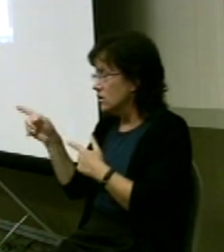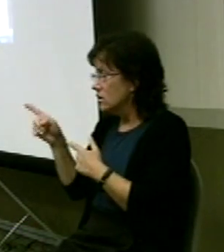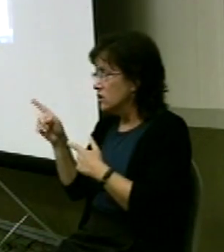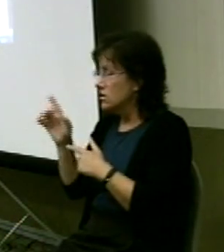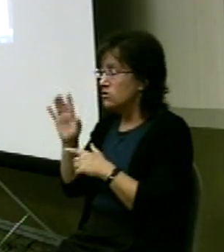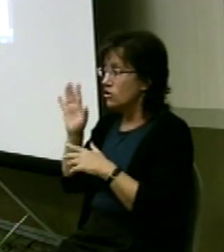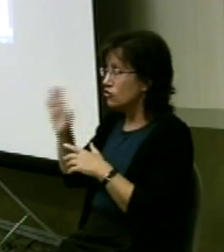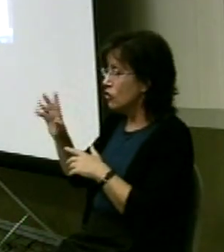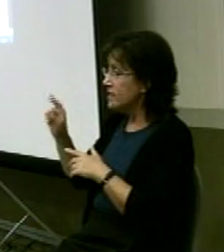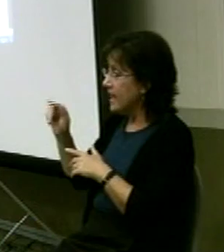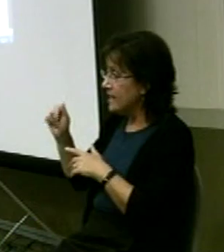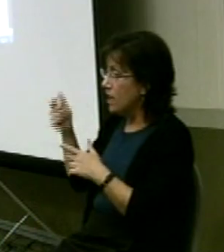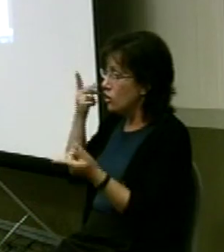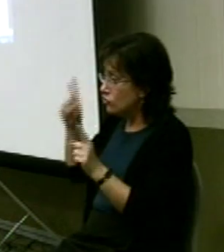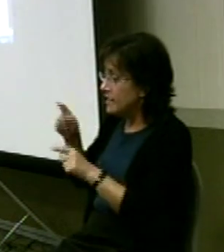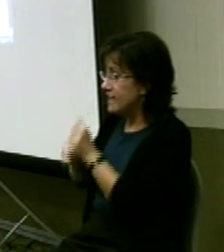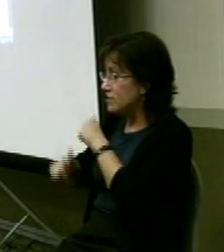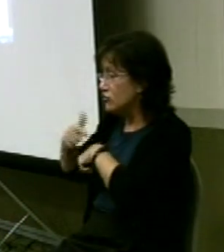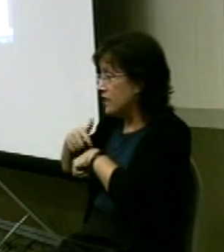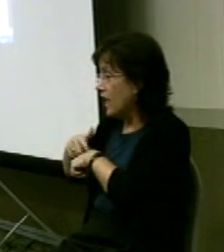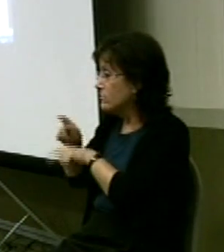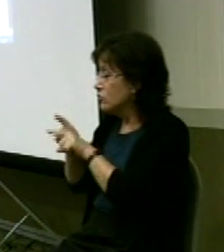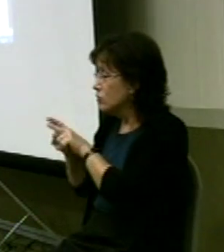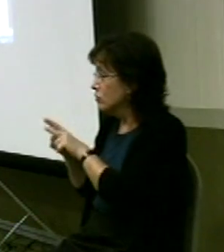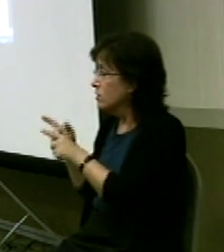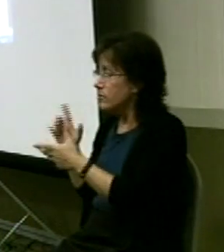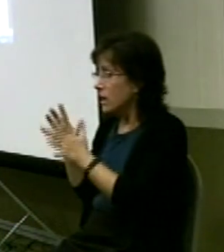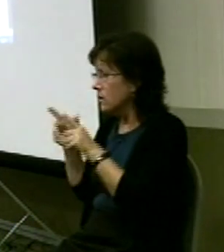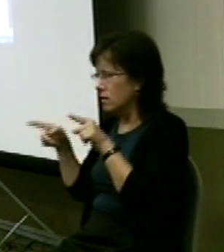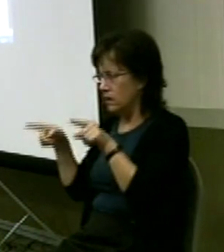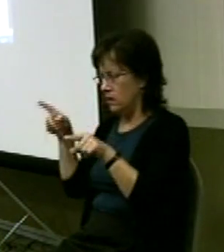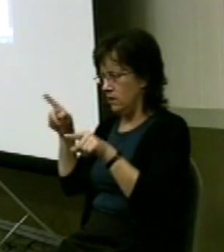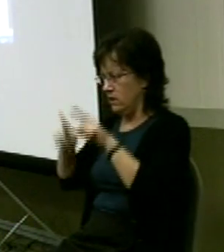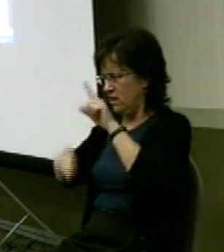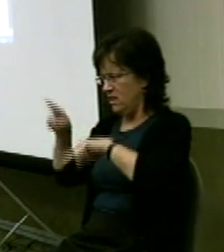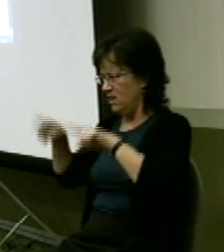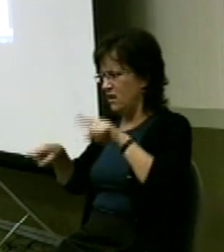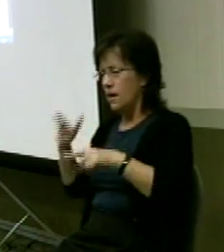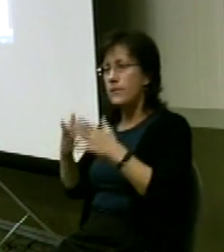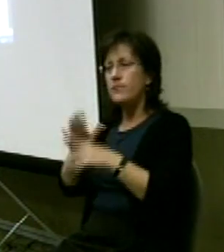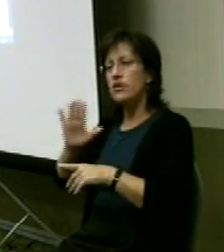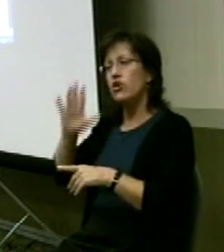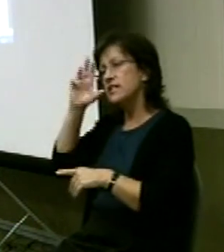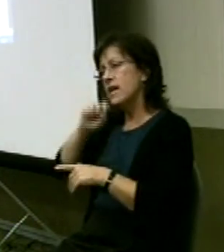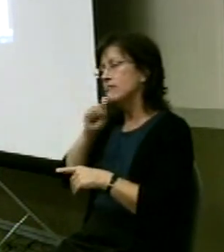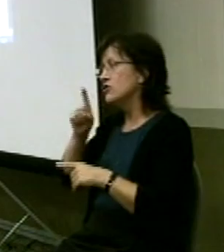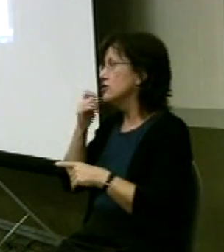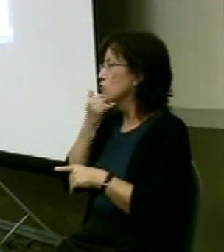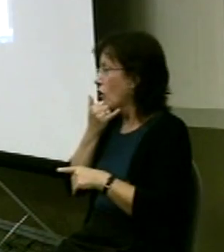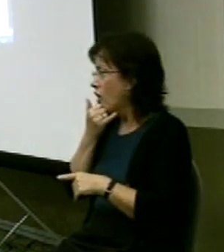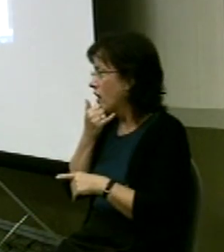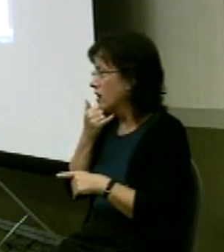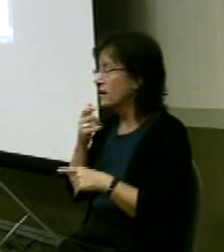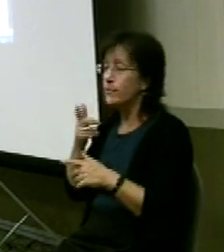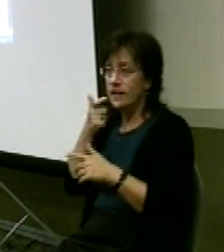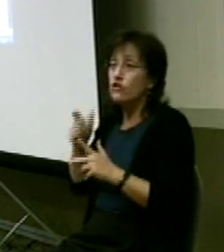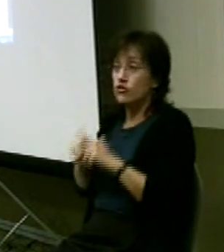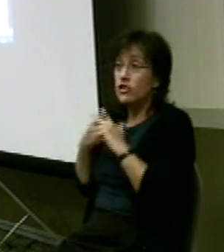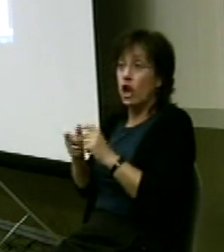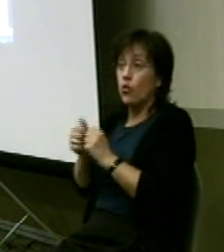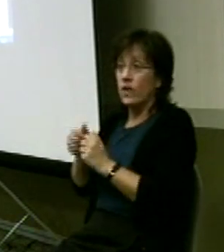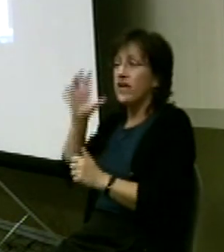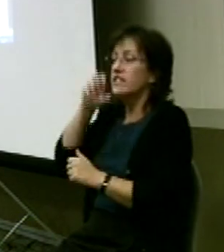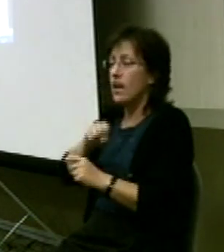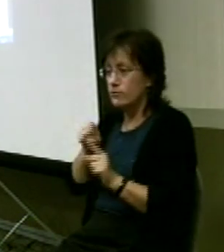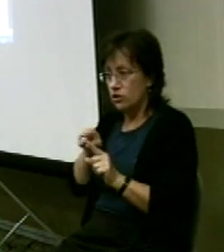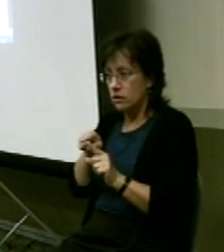like, does your data agree each time too? If it starts to not agree, maybe your assumption is wrong because you're starting with an assumption, right? So it's